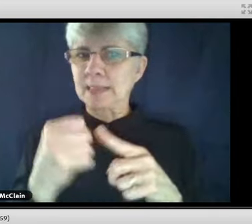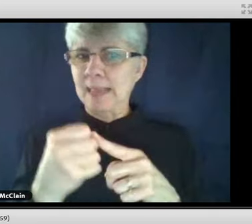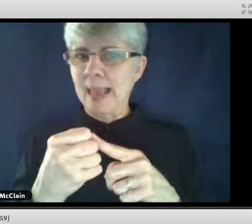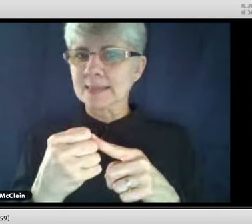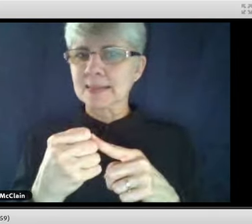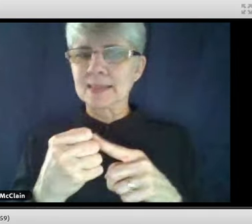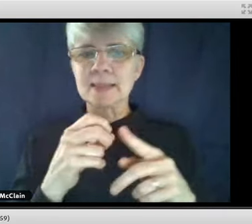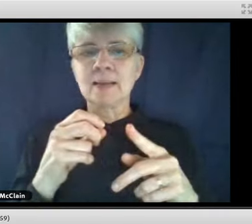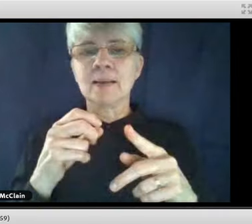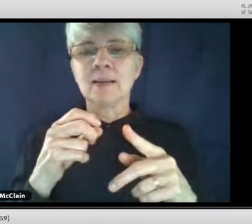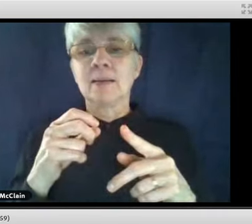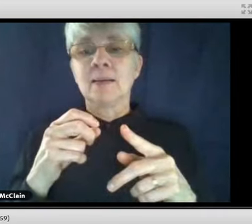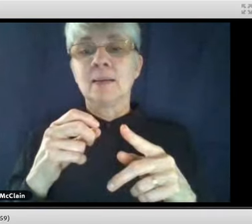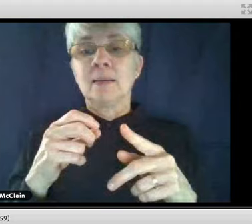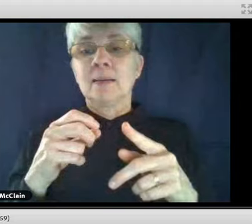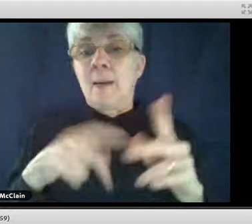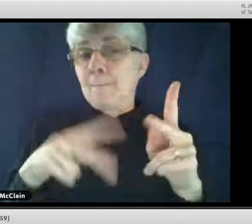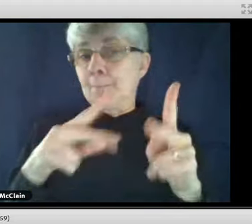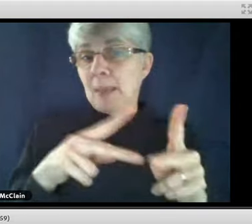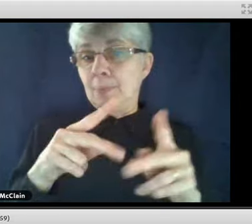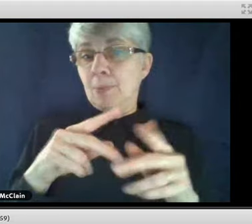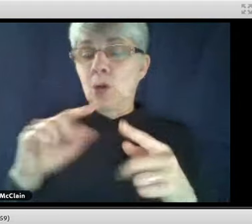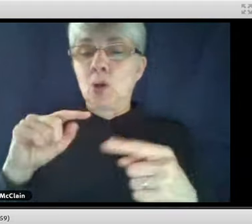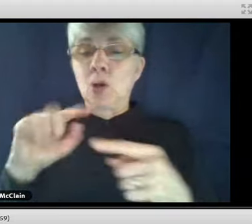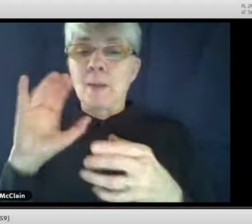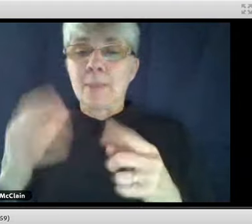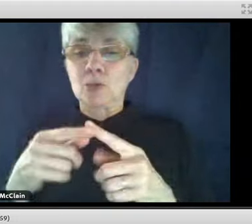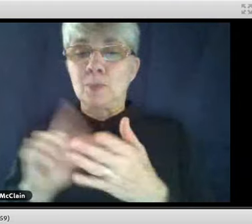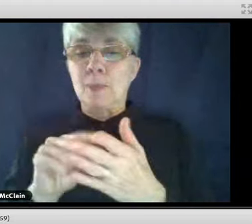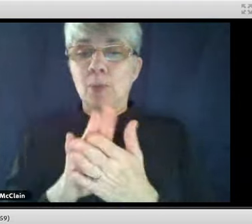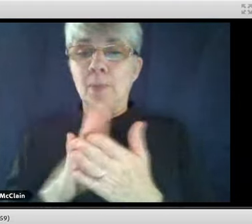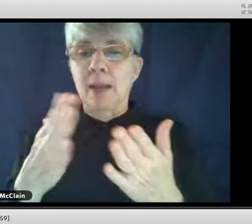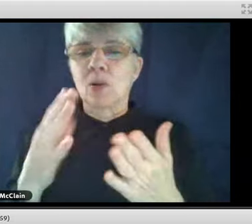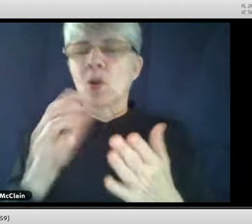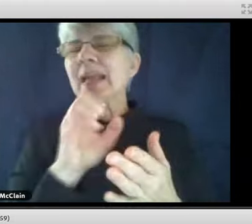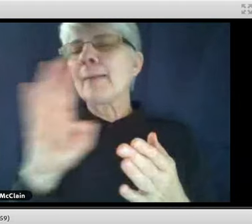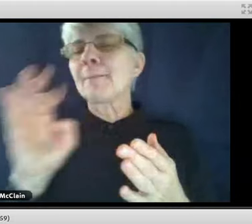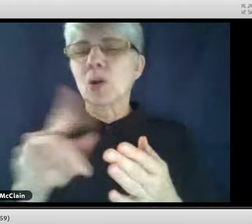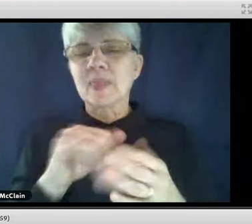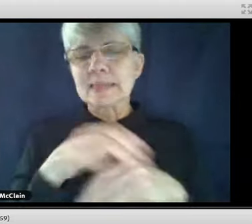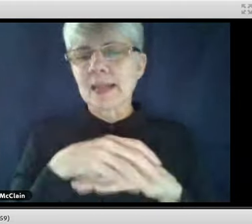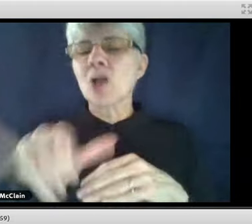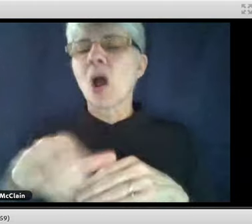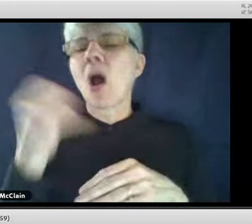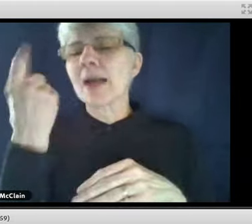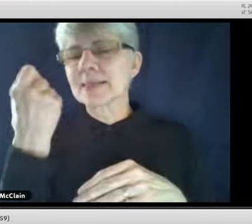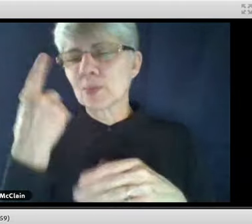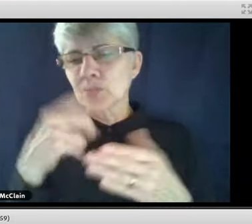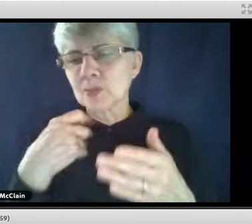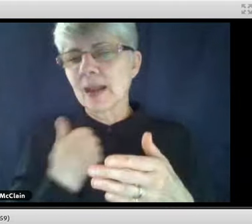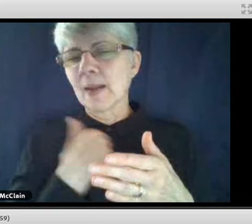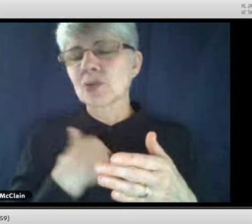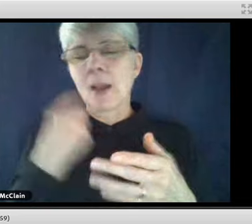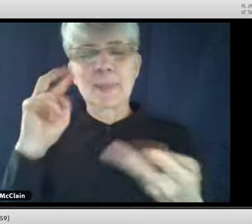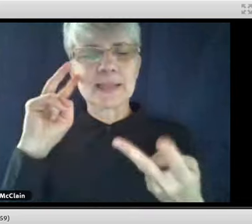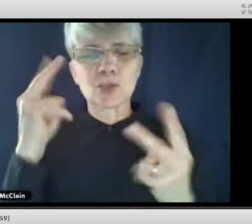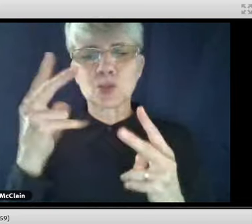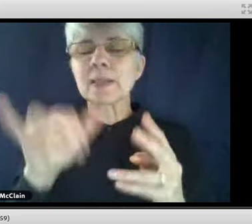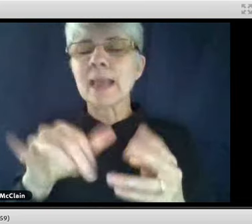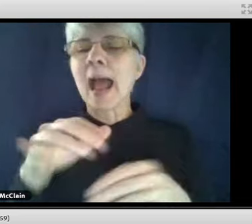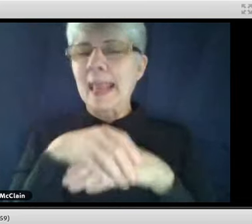versus paperback, they're still the same. Okay, I meant, oh, it's just the English. Okay, I see what you're saying. Okay, sorry, I misunderstood. Okay,